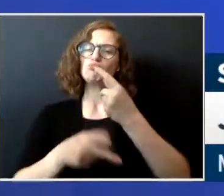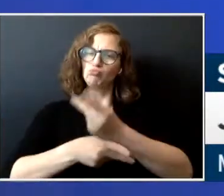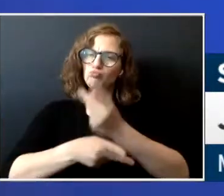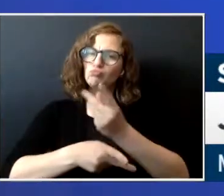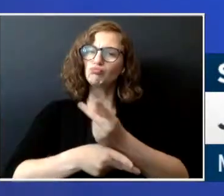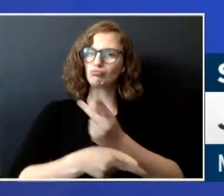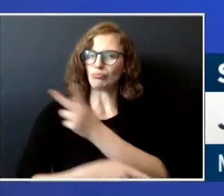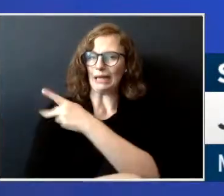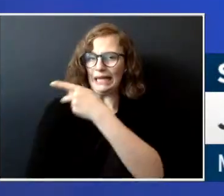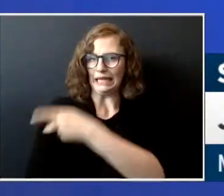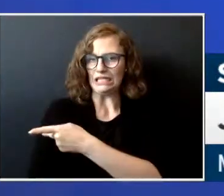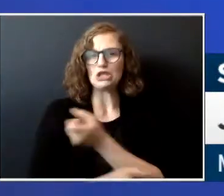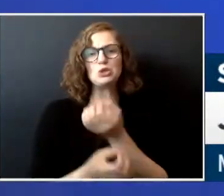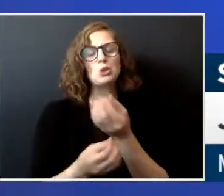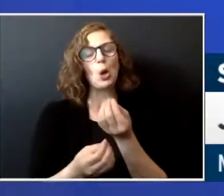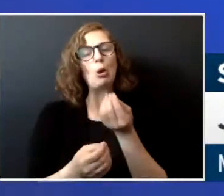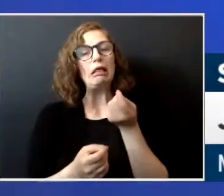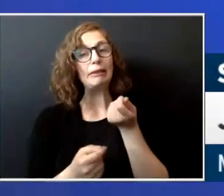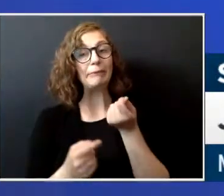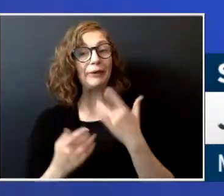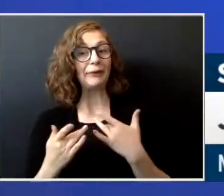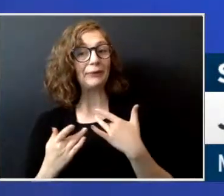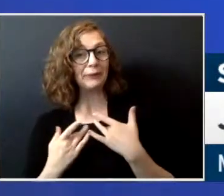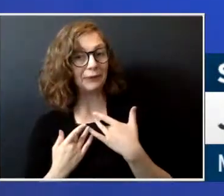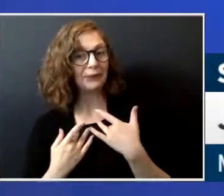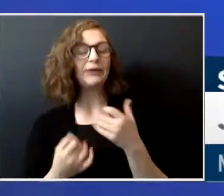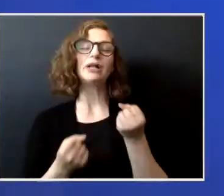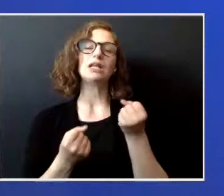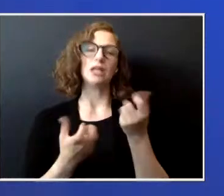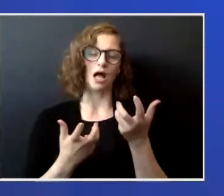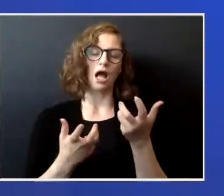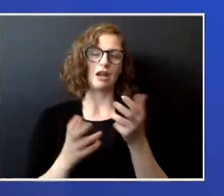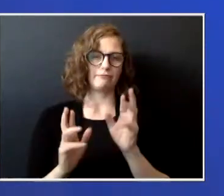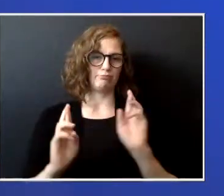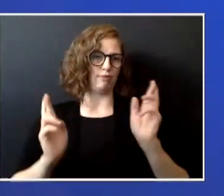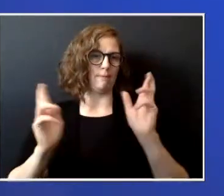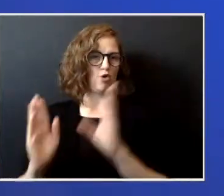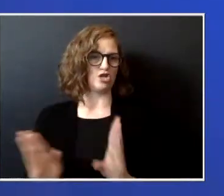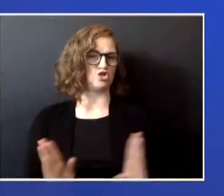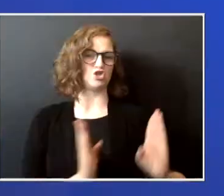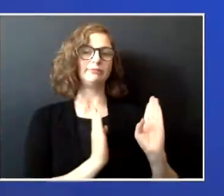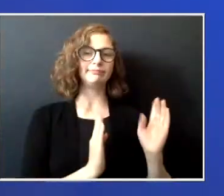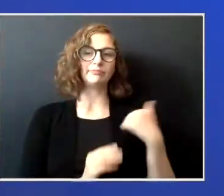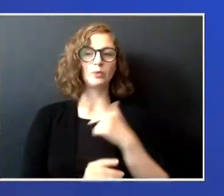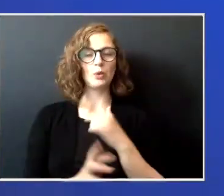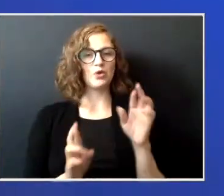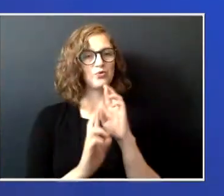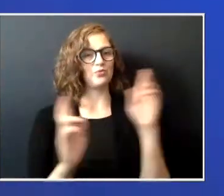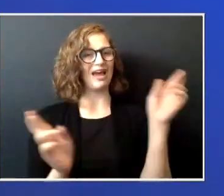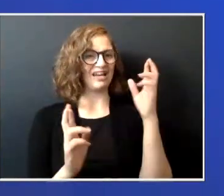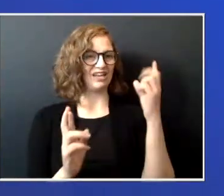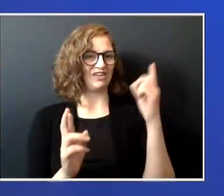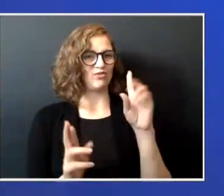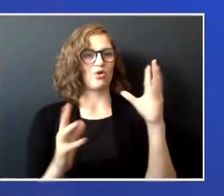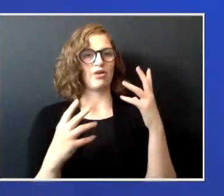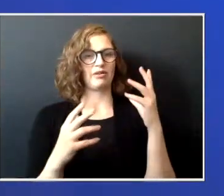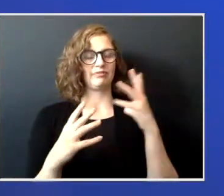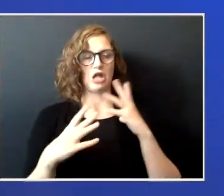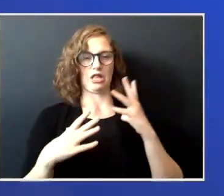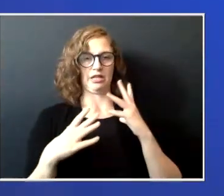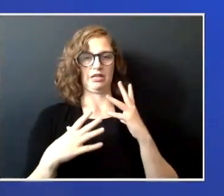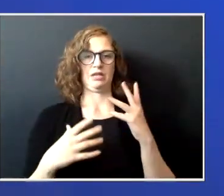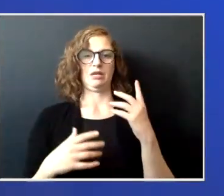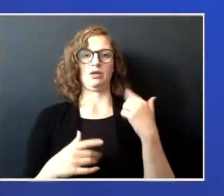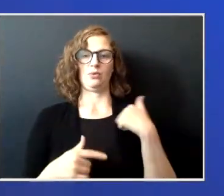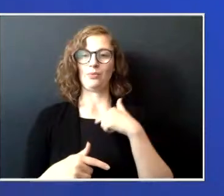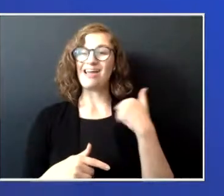of preparation. So we are getting ready for the holiday. We have pooled our staffing in a specific way that we have extra hands